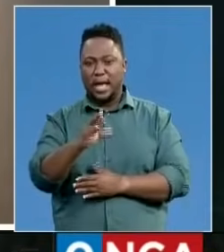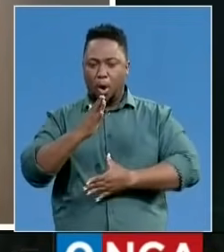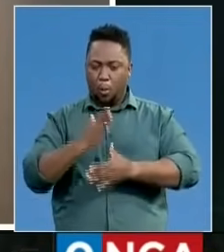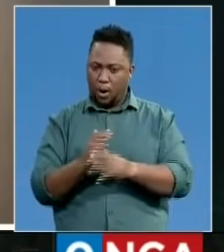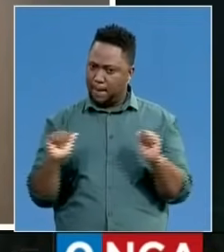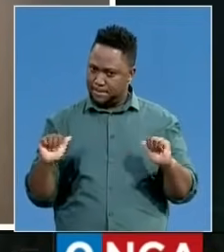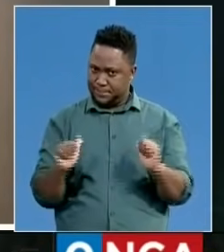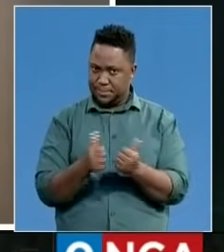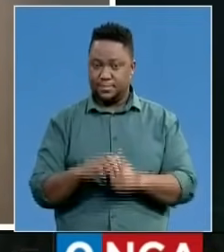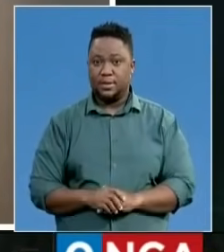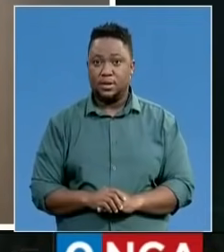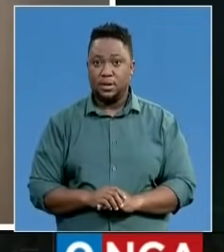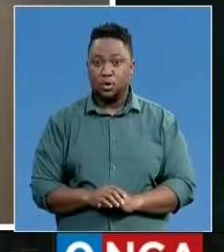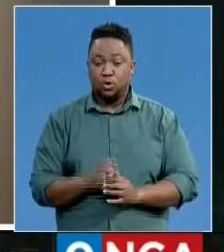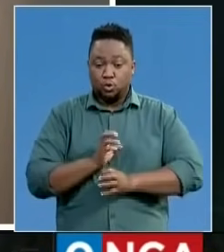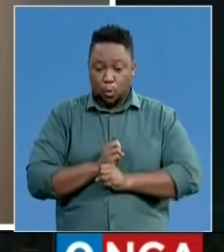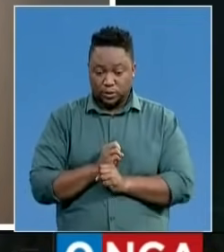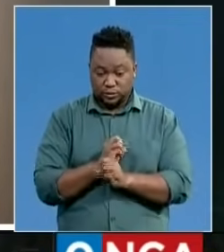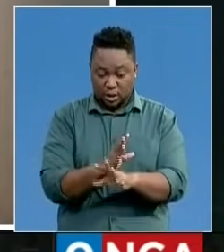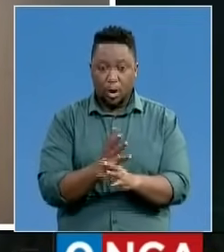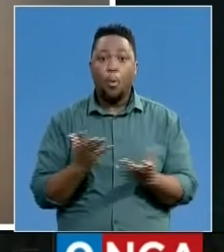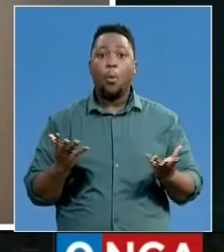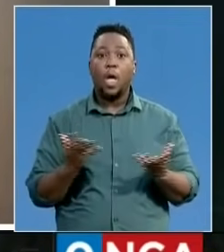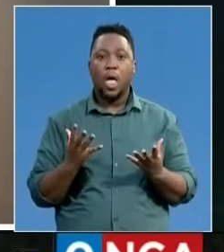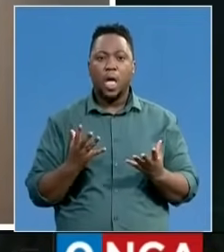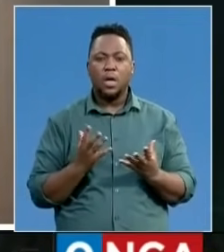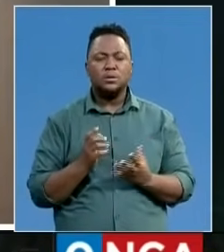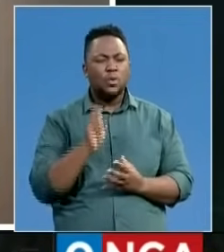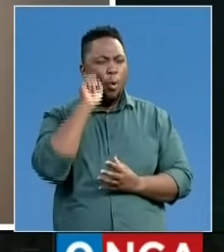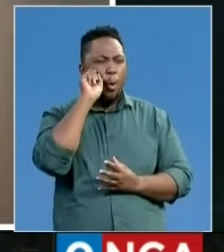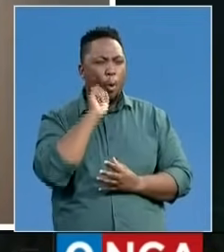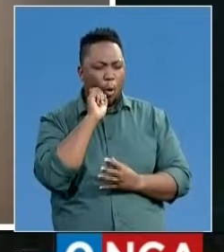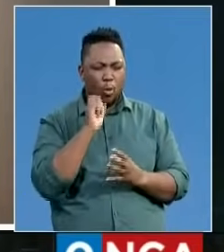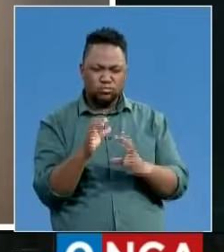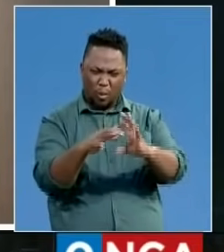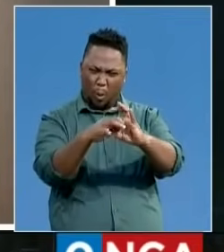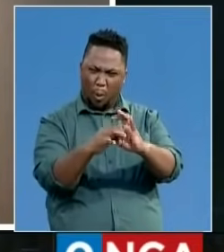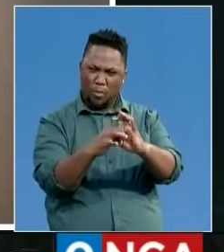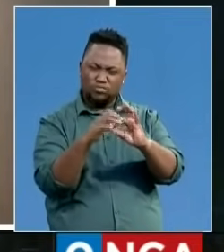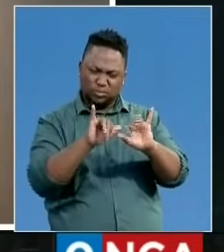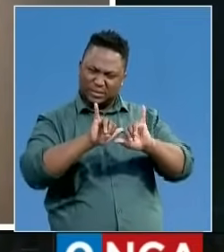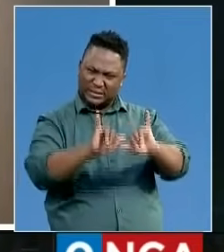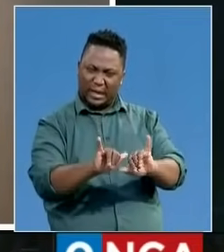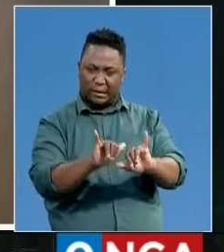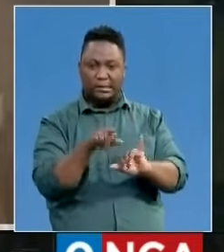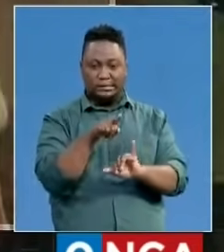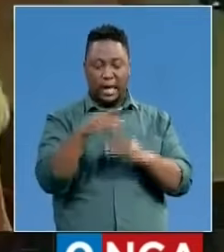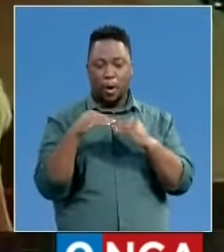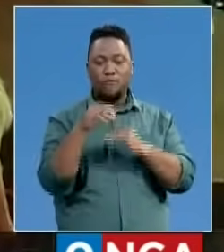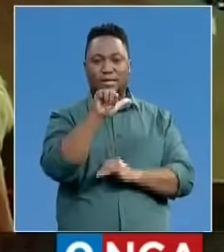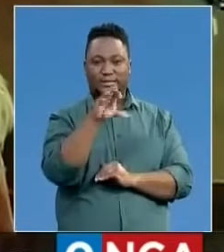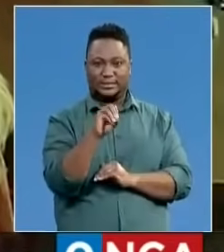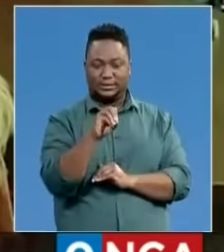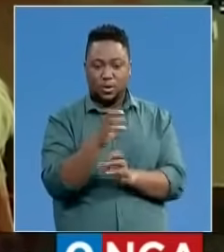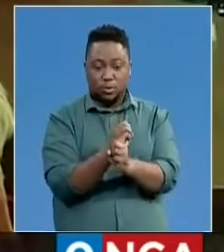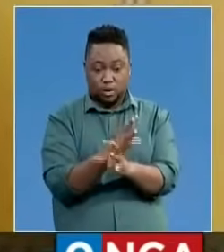of the sites will start off with outreach to old age homes, but we'll also then start seeing people over 80-60 at each of the facilities.